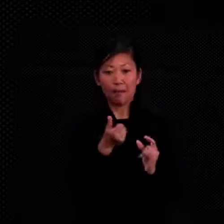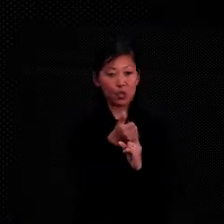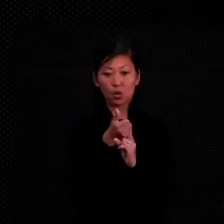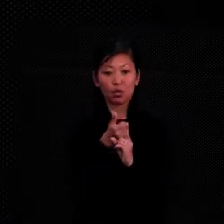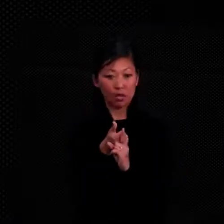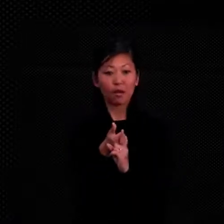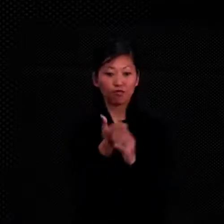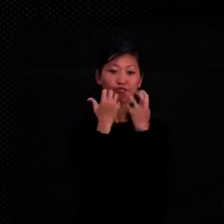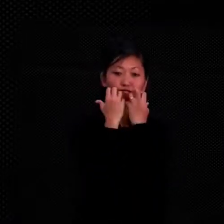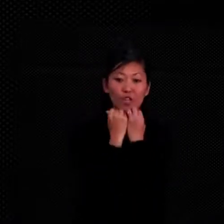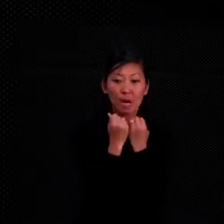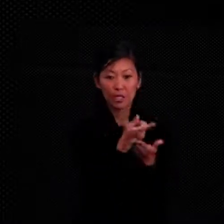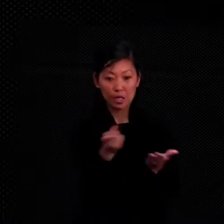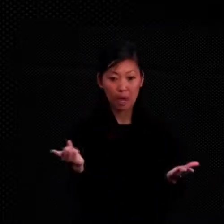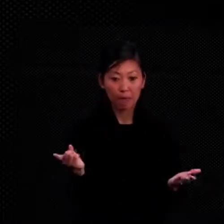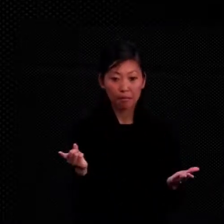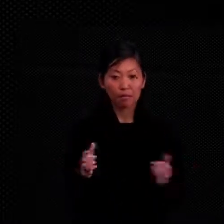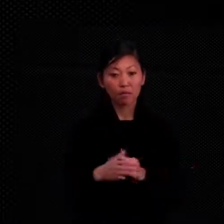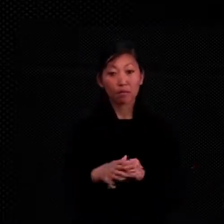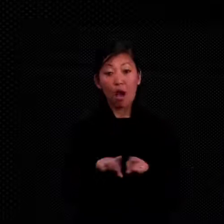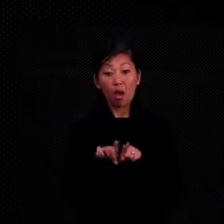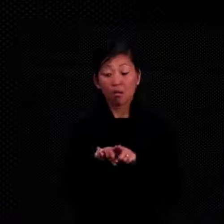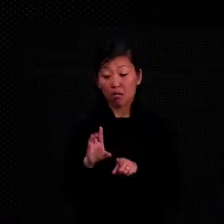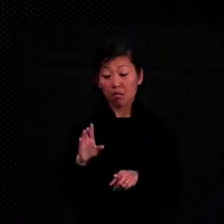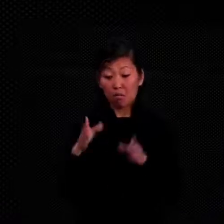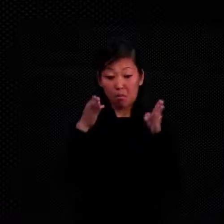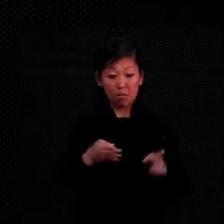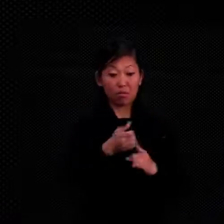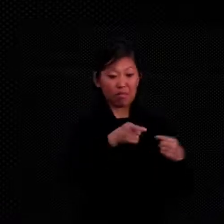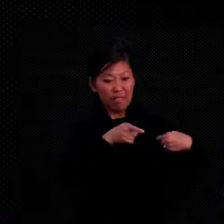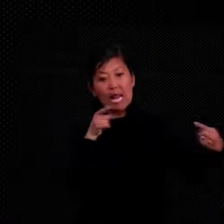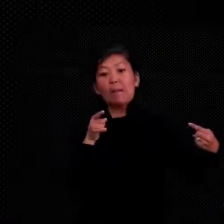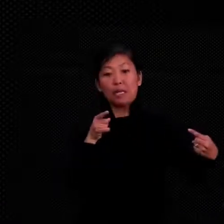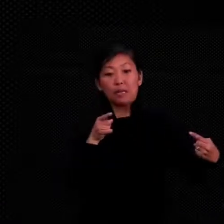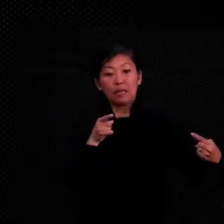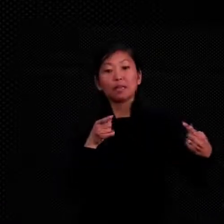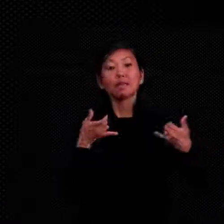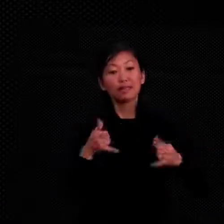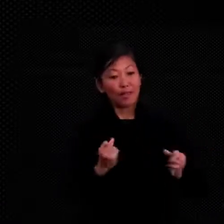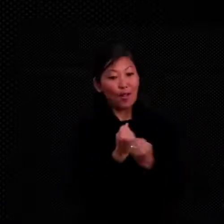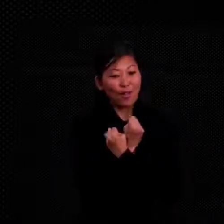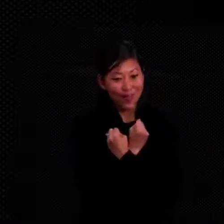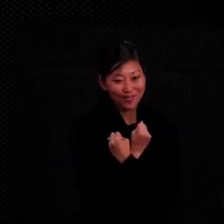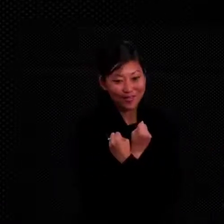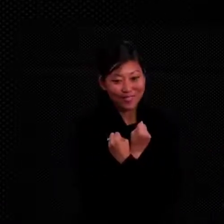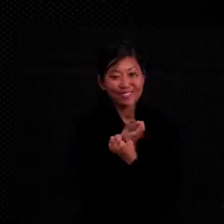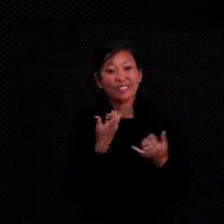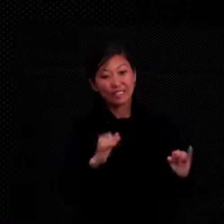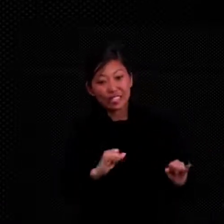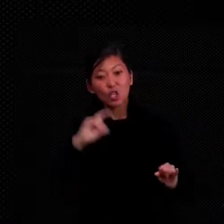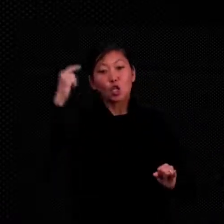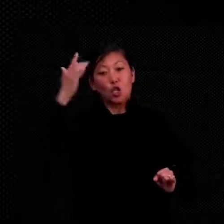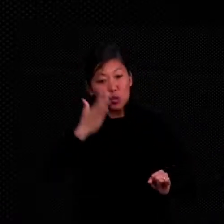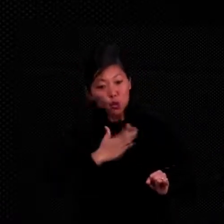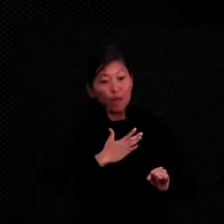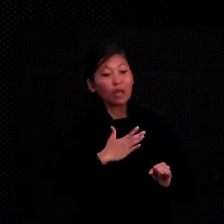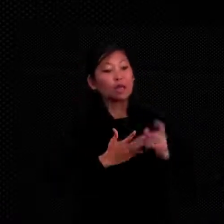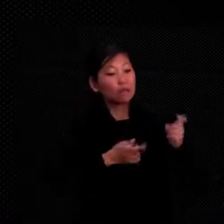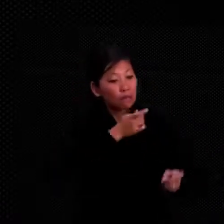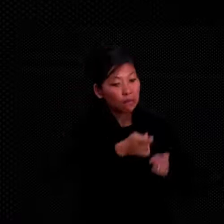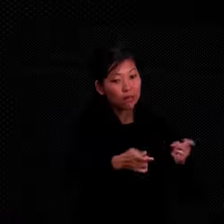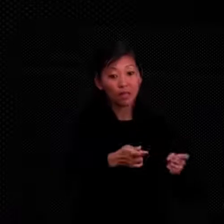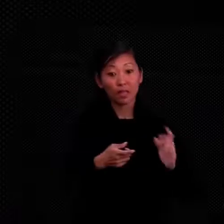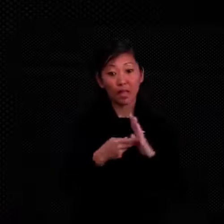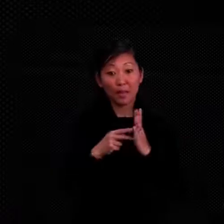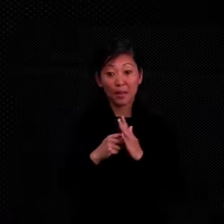have previously considered to be our enemies and show them his love and grace. This means that we don't